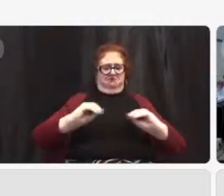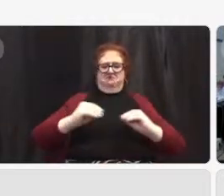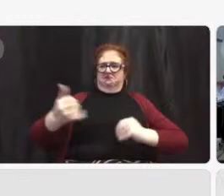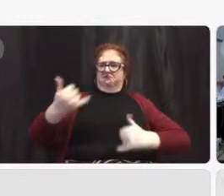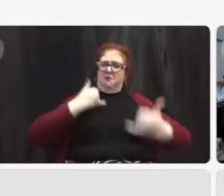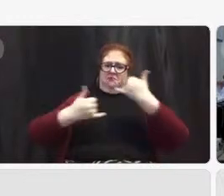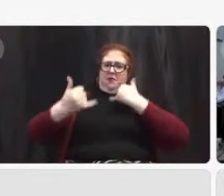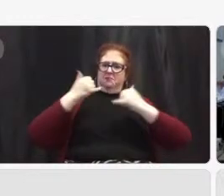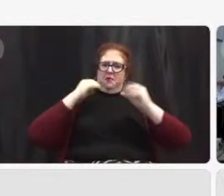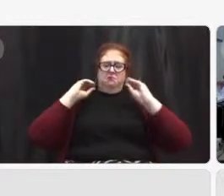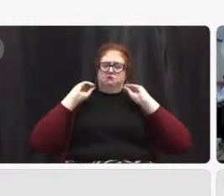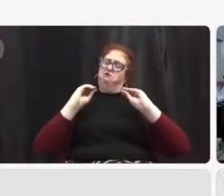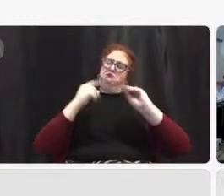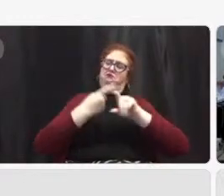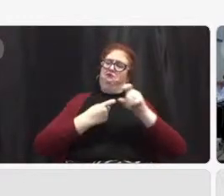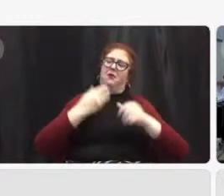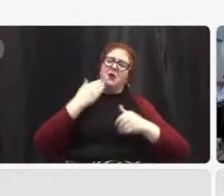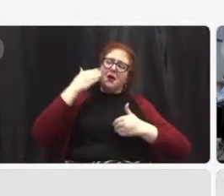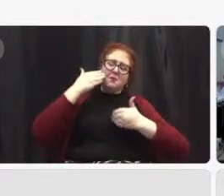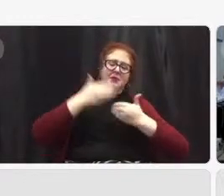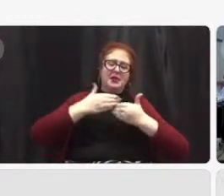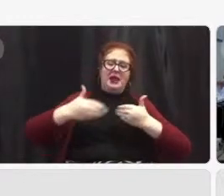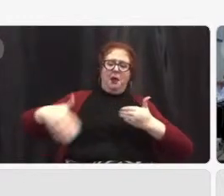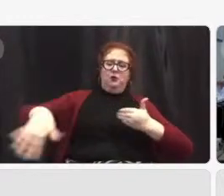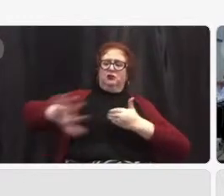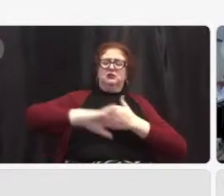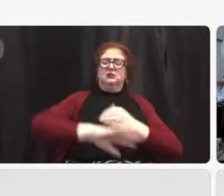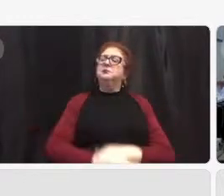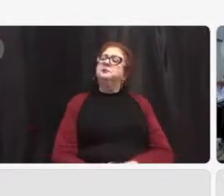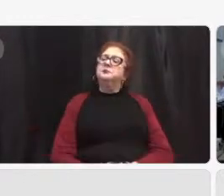any of the neighbors. All right. Thank you.